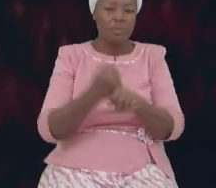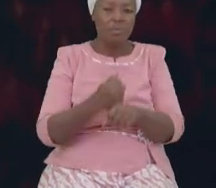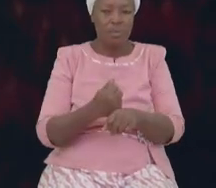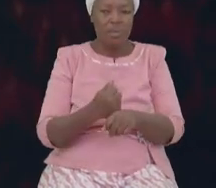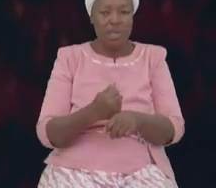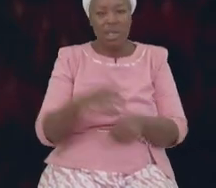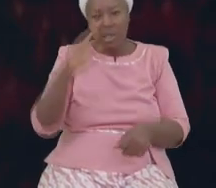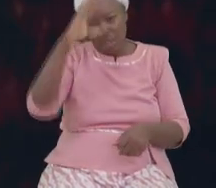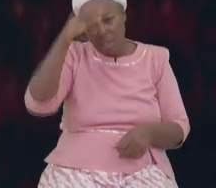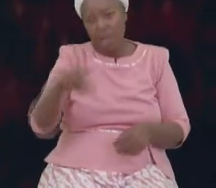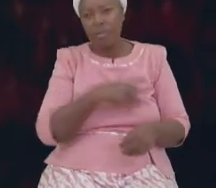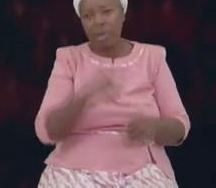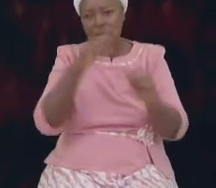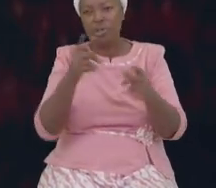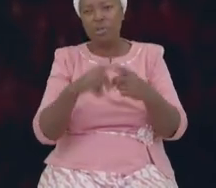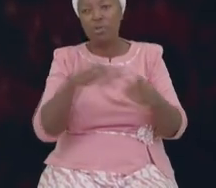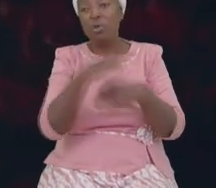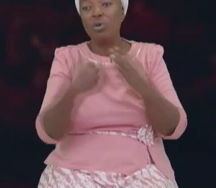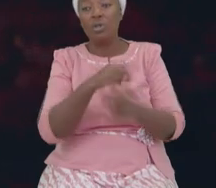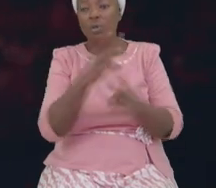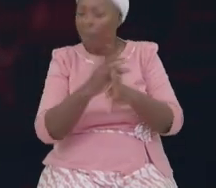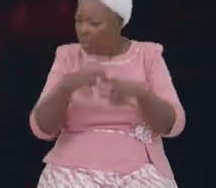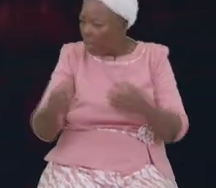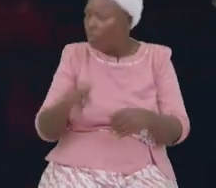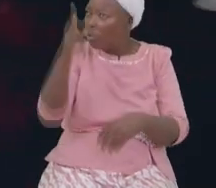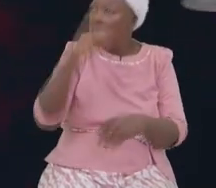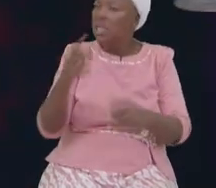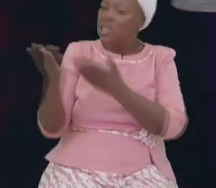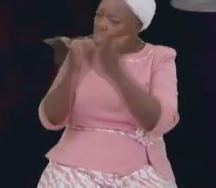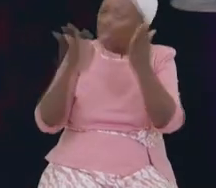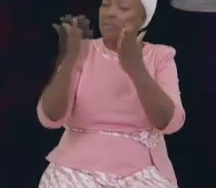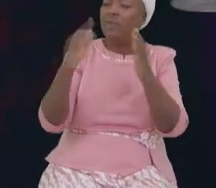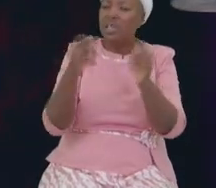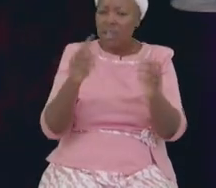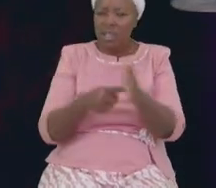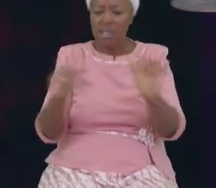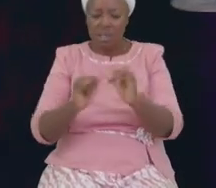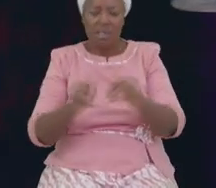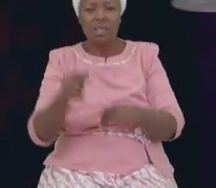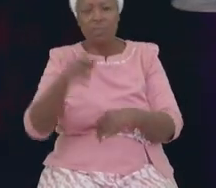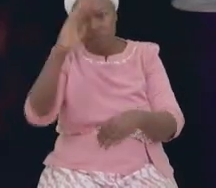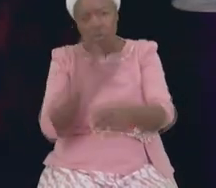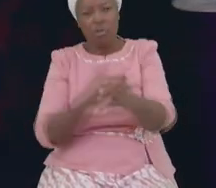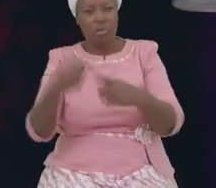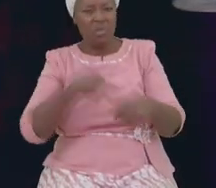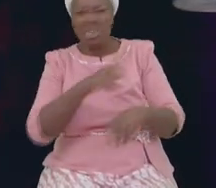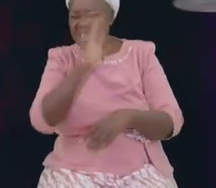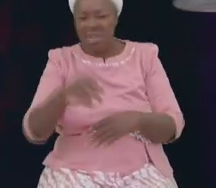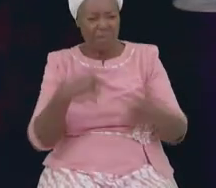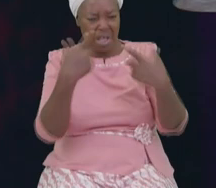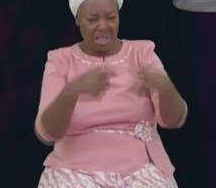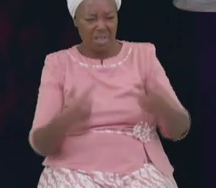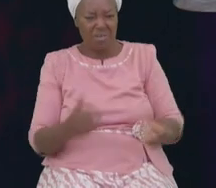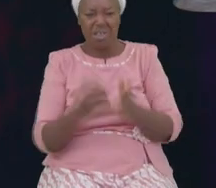he told him to sacrifice the son. He didn't delay dally. He didn't delay with all his soul, with all his heart, with all his